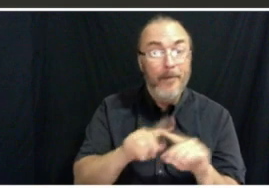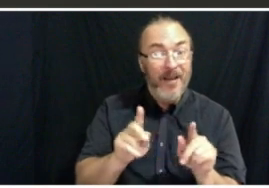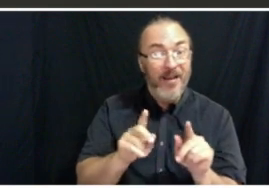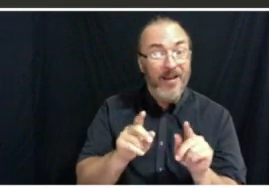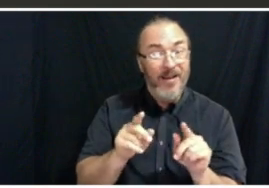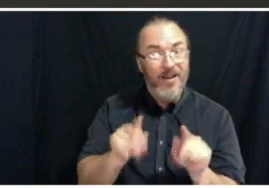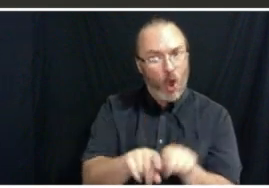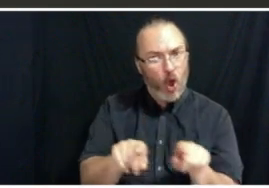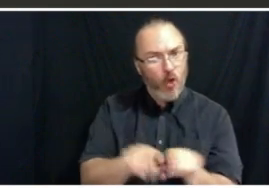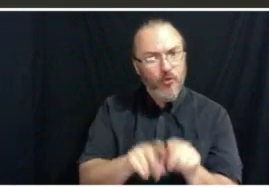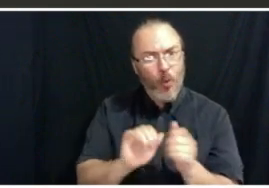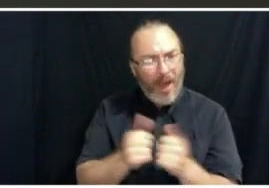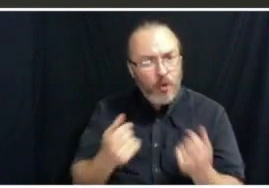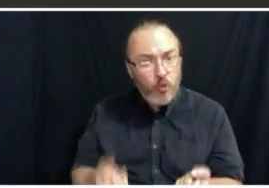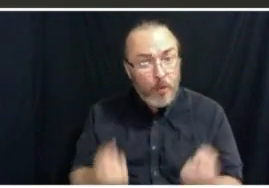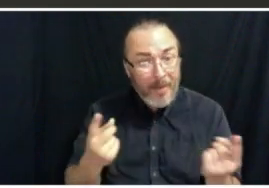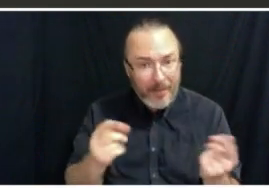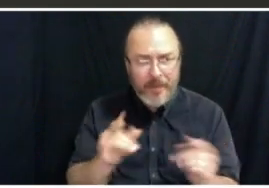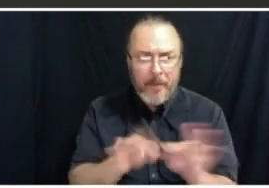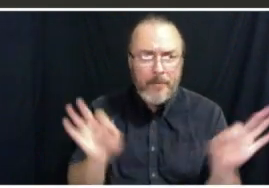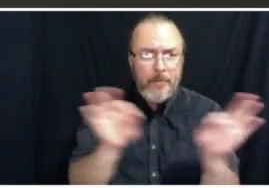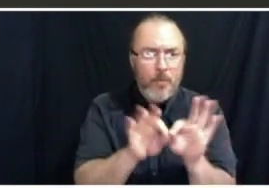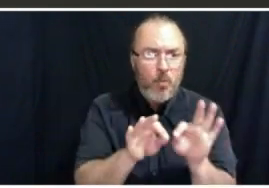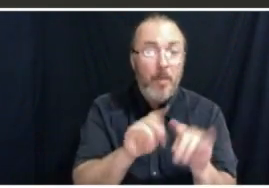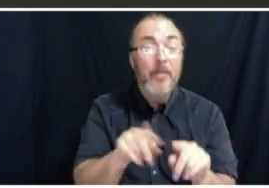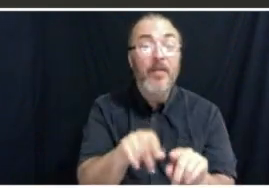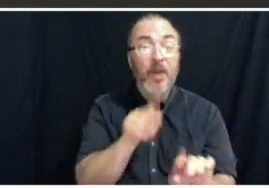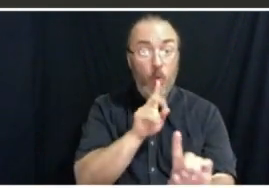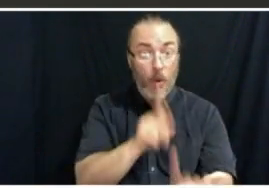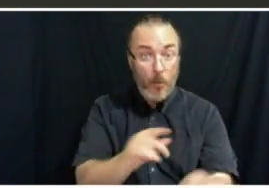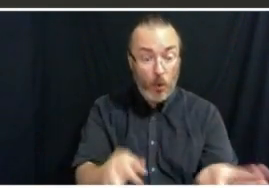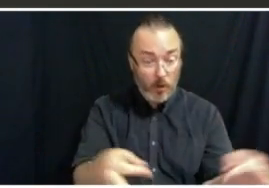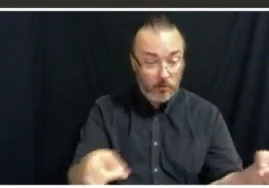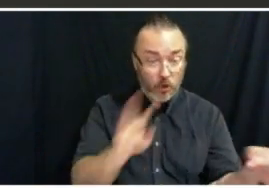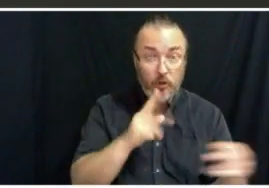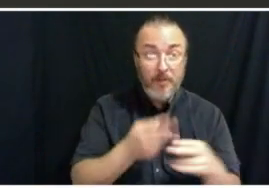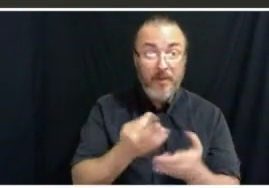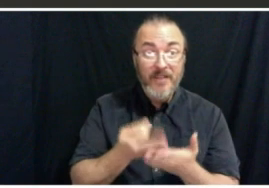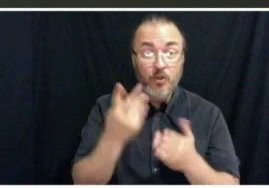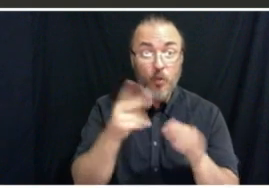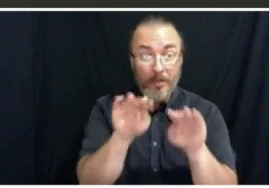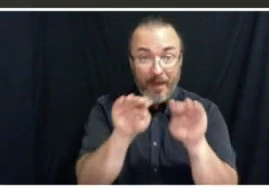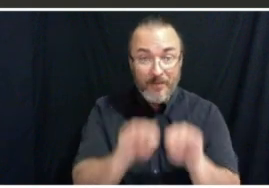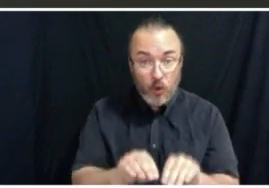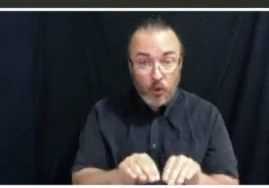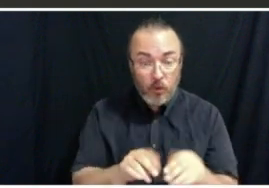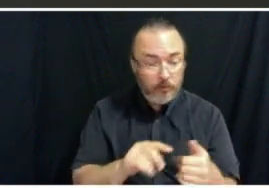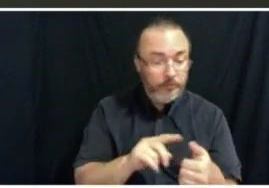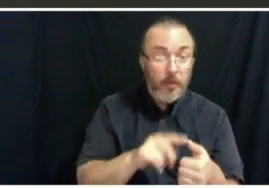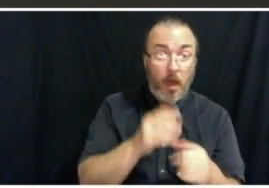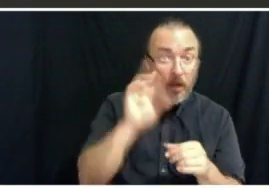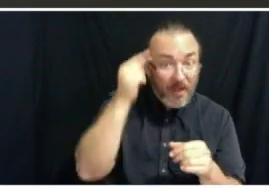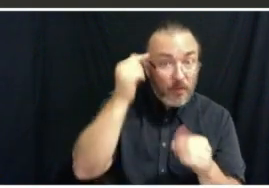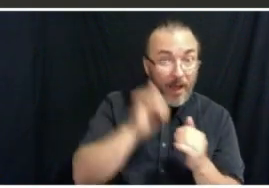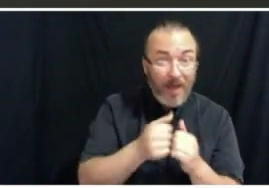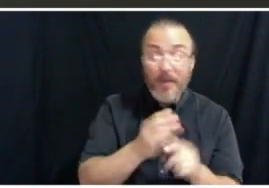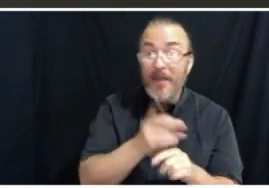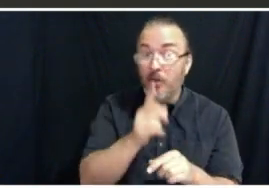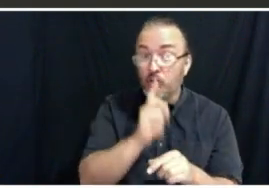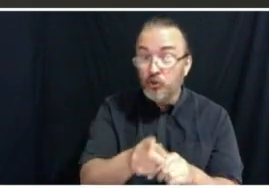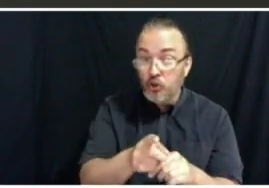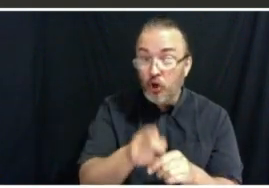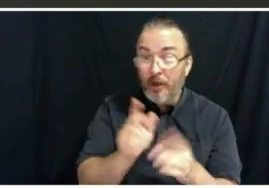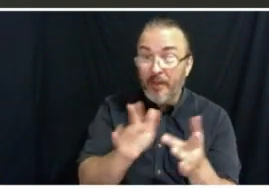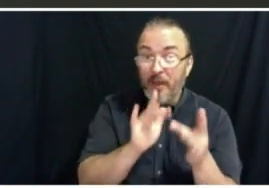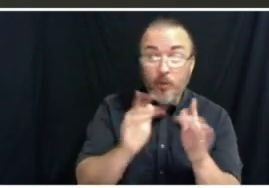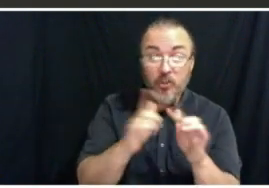the report talks about financing in two levels. First is how governments make sure that they reach the different regions and schools